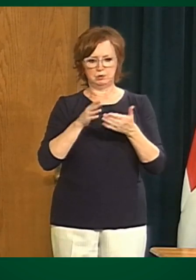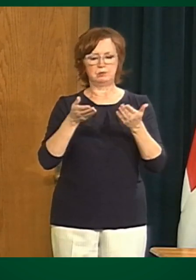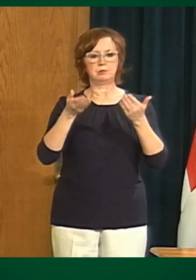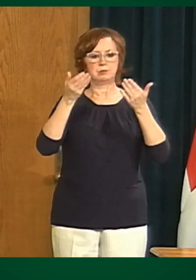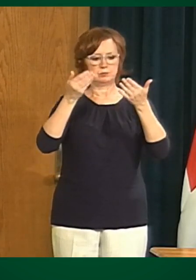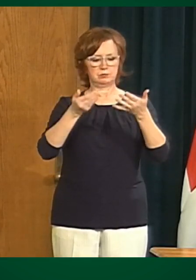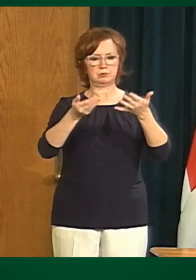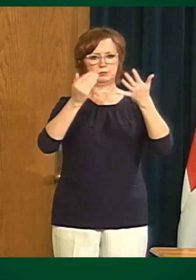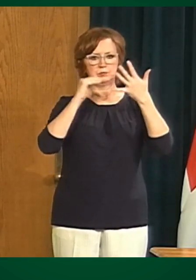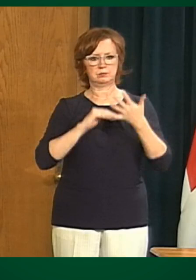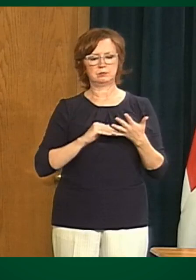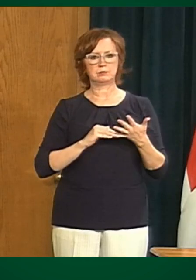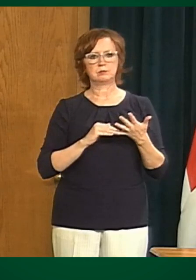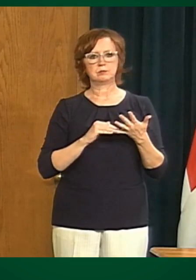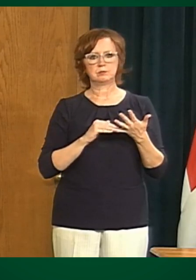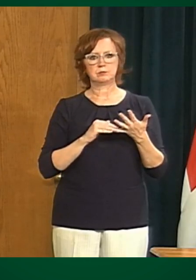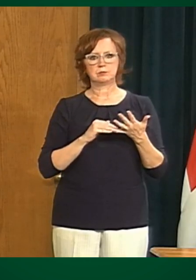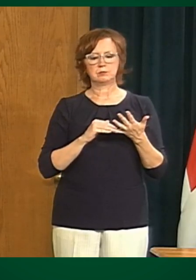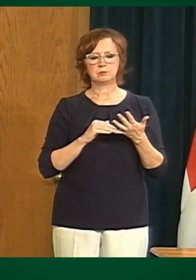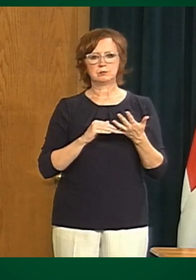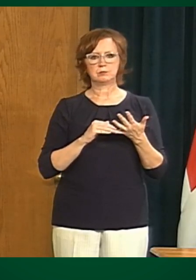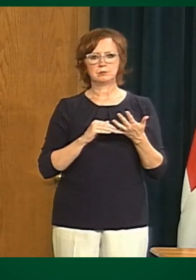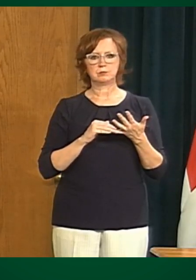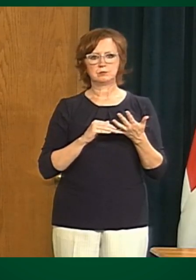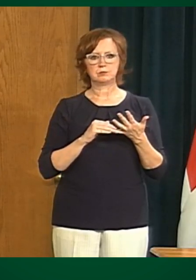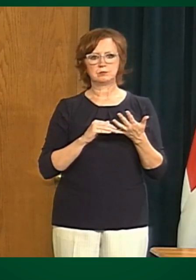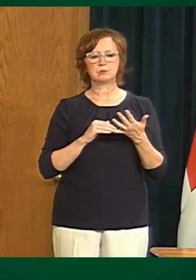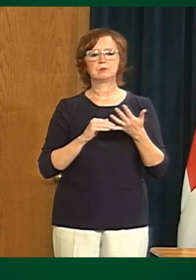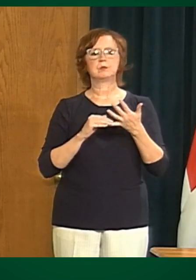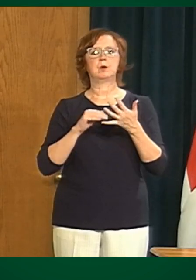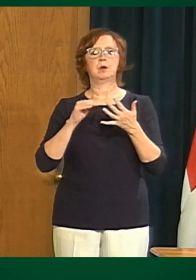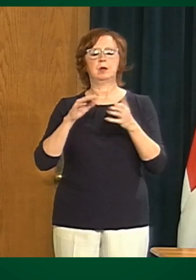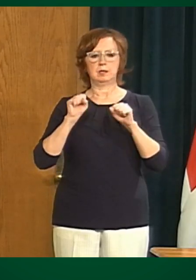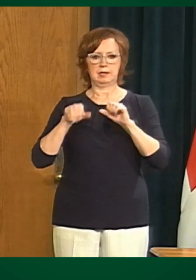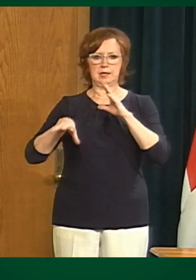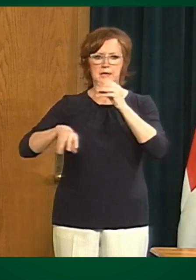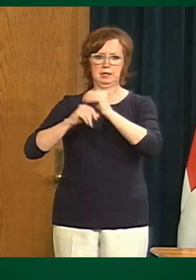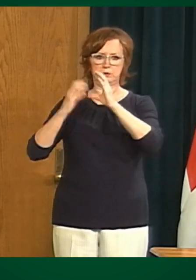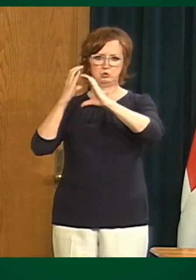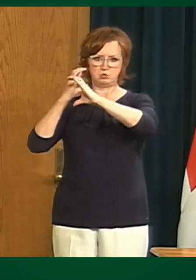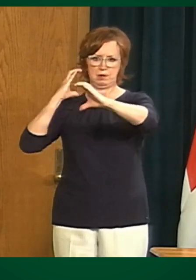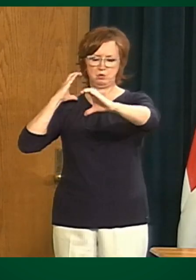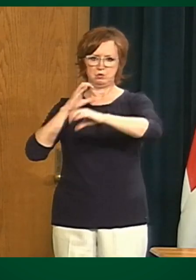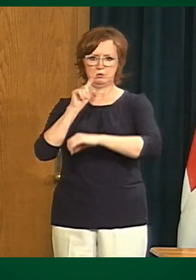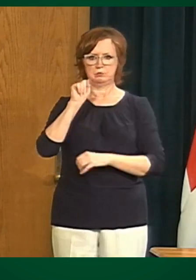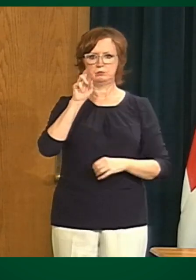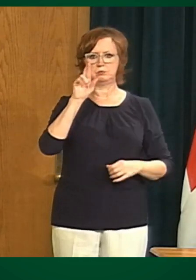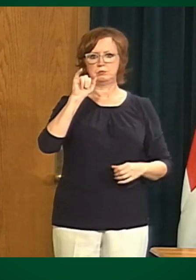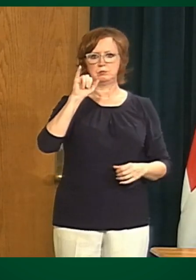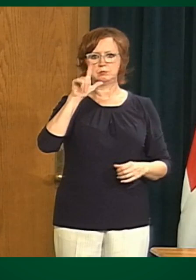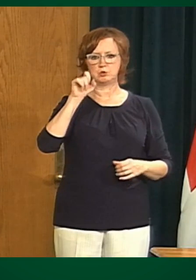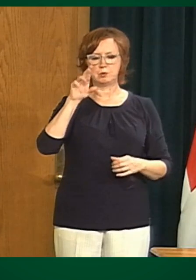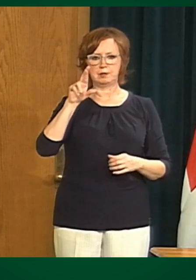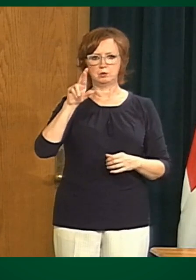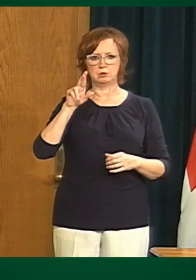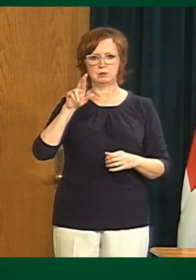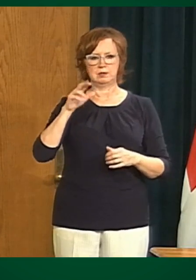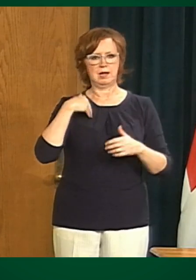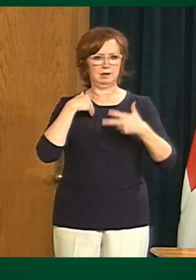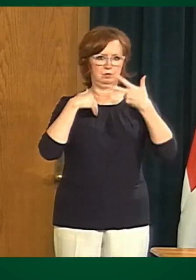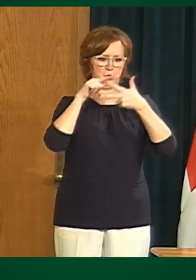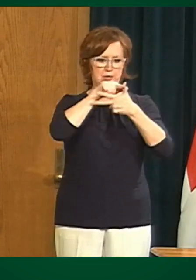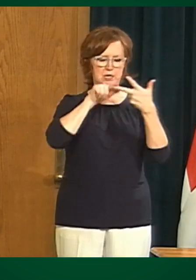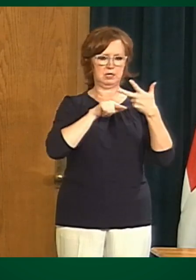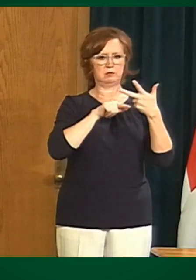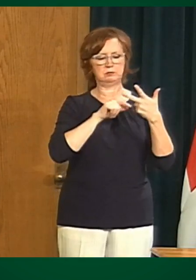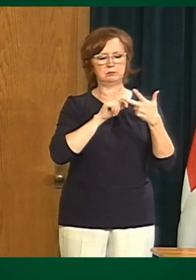some opportunities for us to use some mobile trailers and bring that into the area as well. So there's really a three-phased approach there